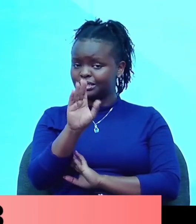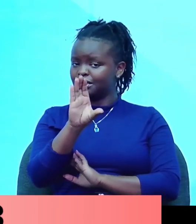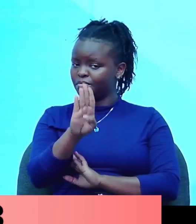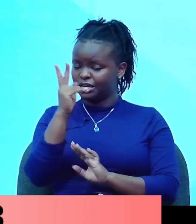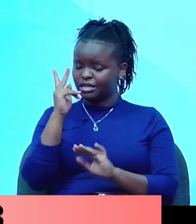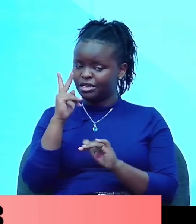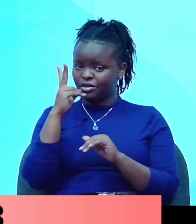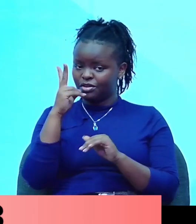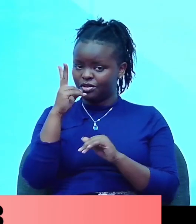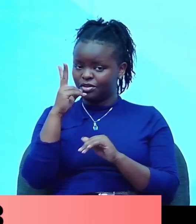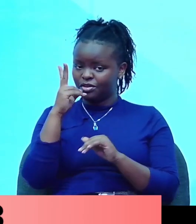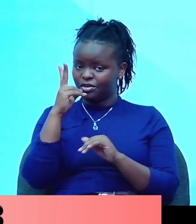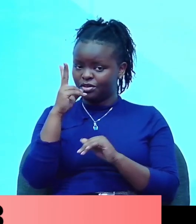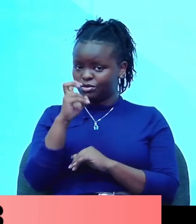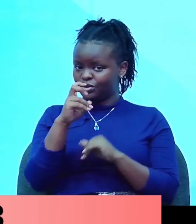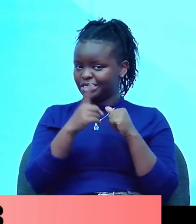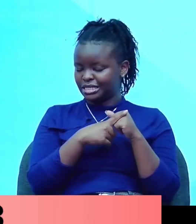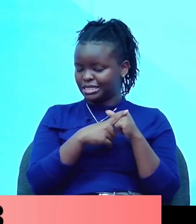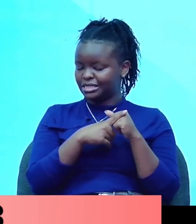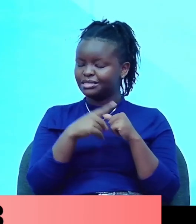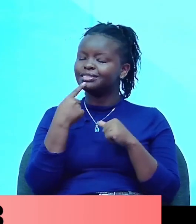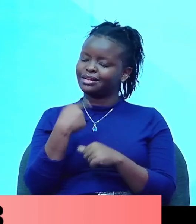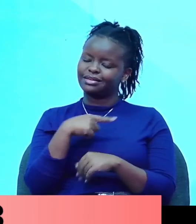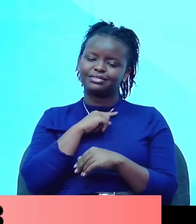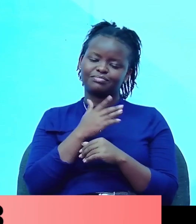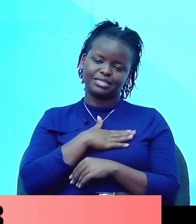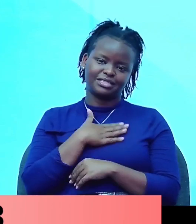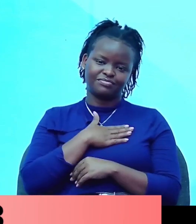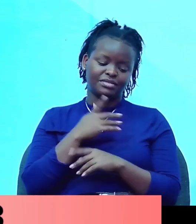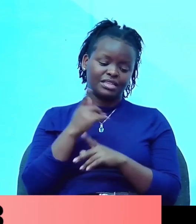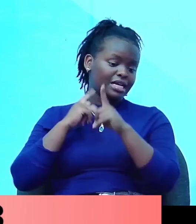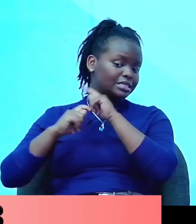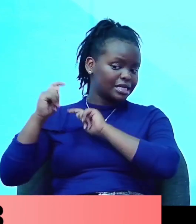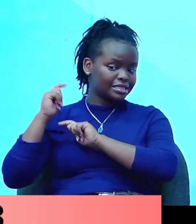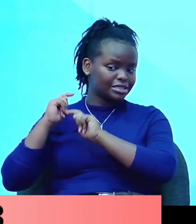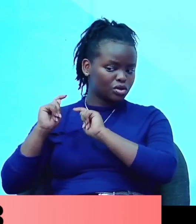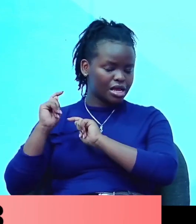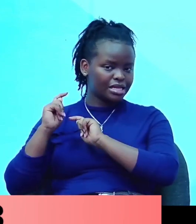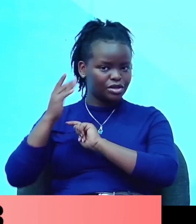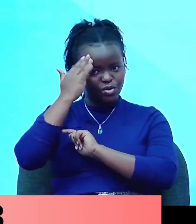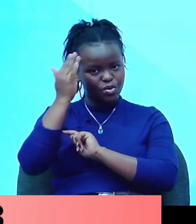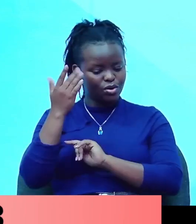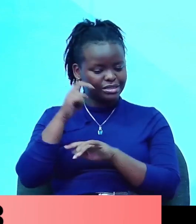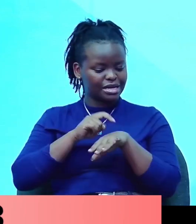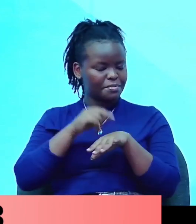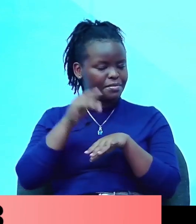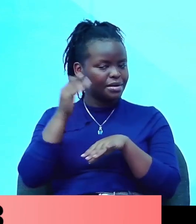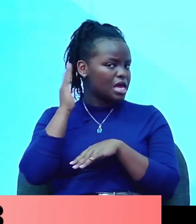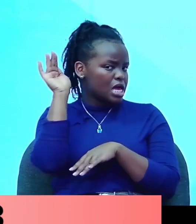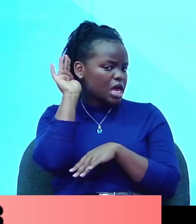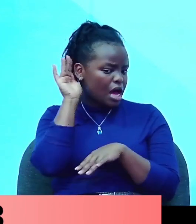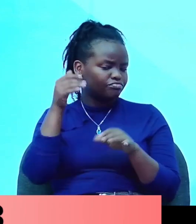tuambie what is it? So traditionally, when you hear cars and the rally cars, huwa tunasema